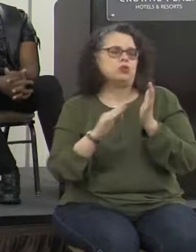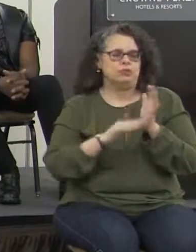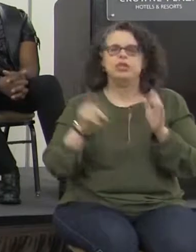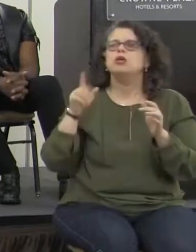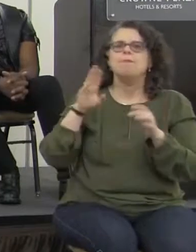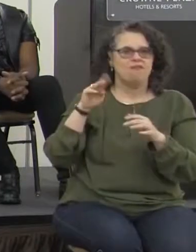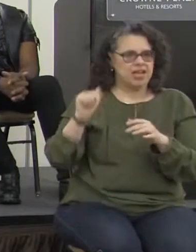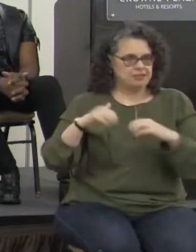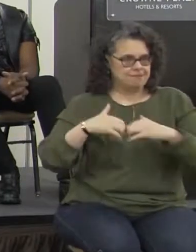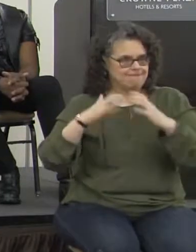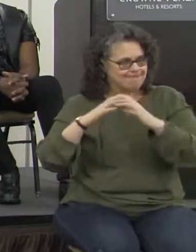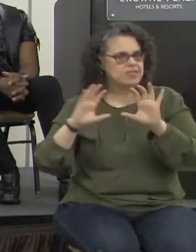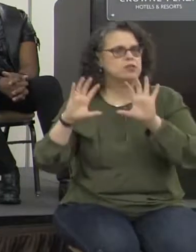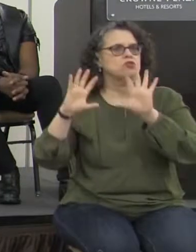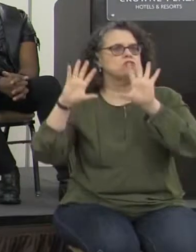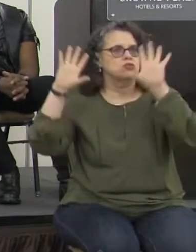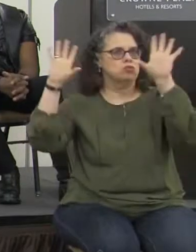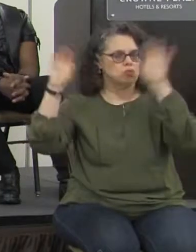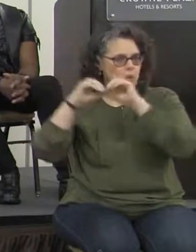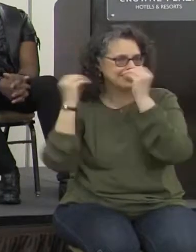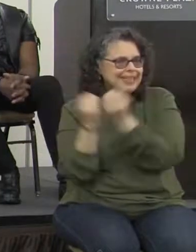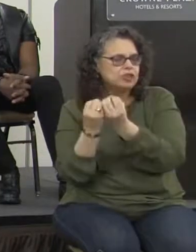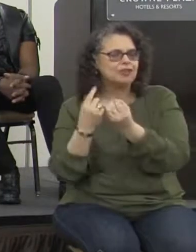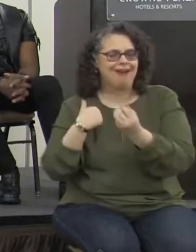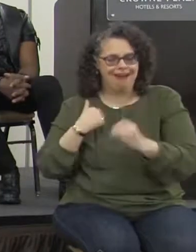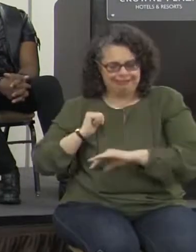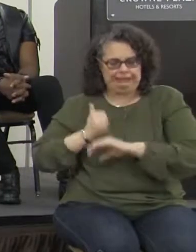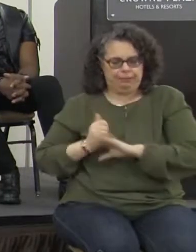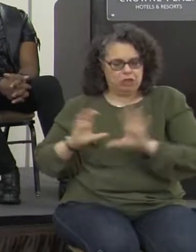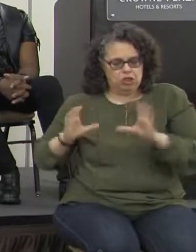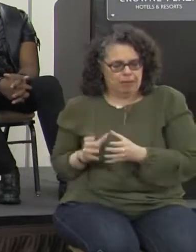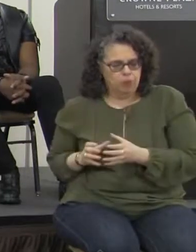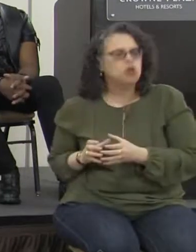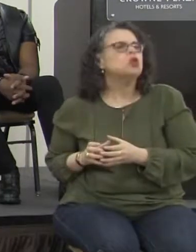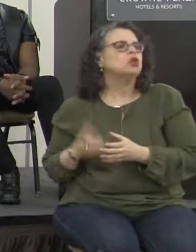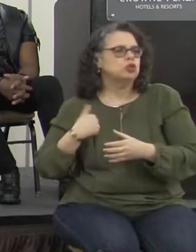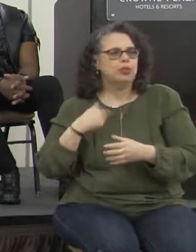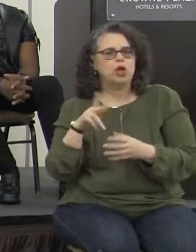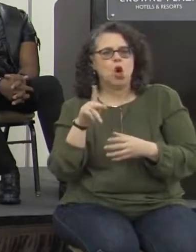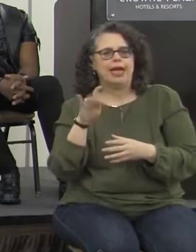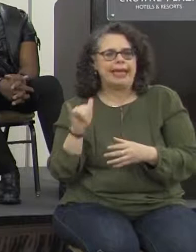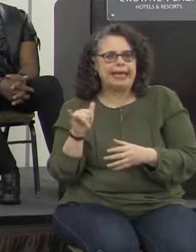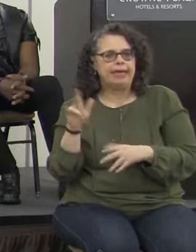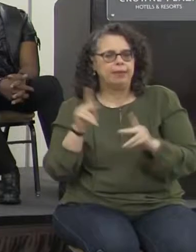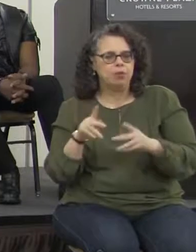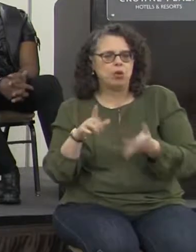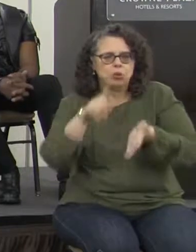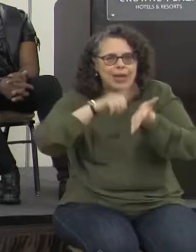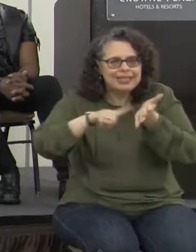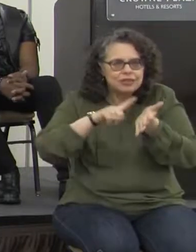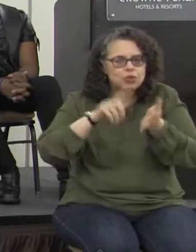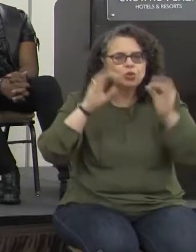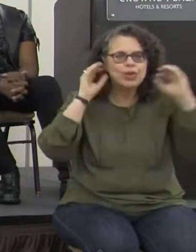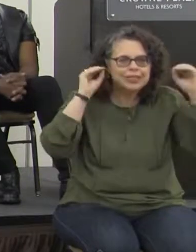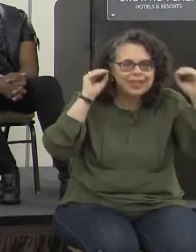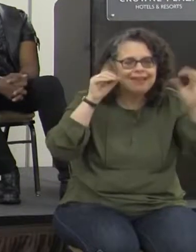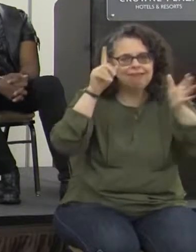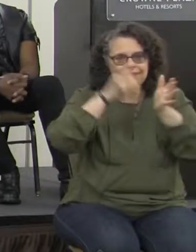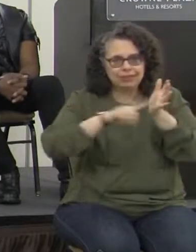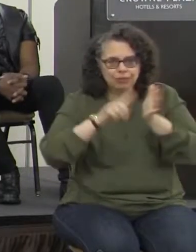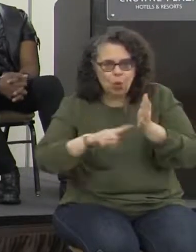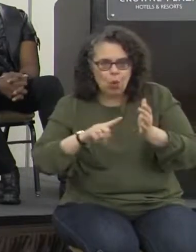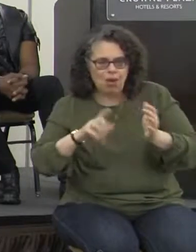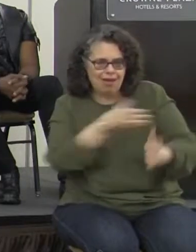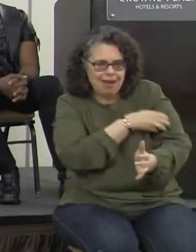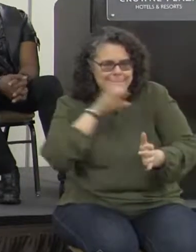collection of kinky people who want to educate, explore, and empower. Not answer the door, not